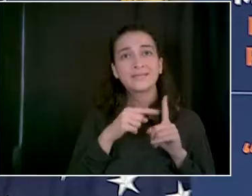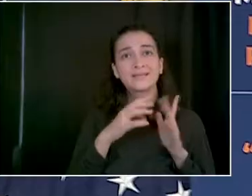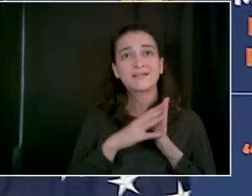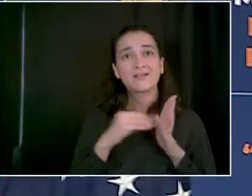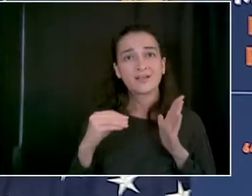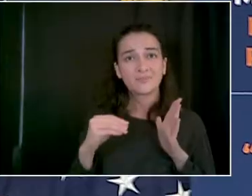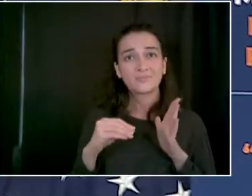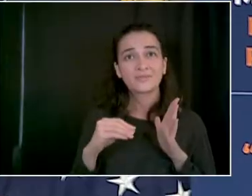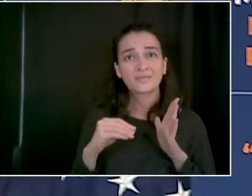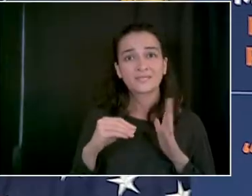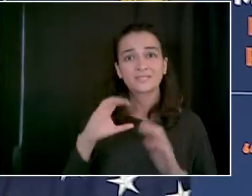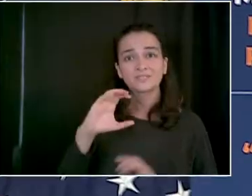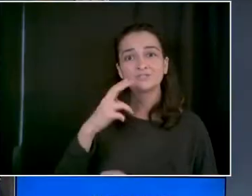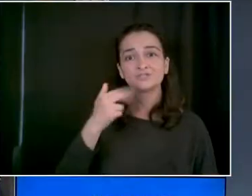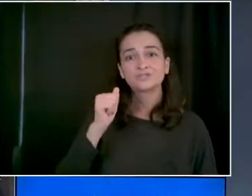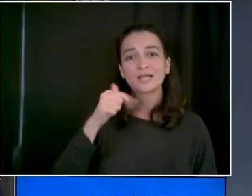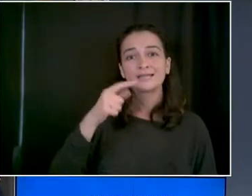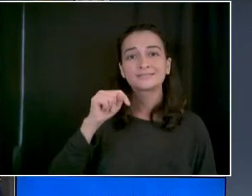you know.